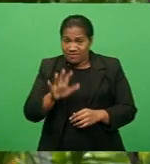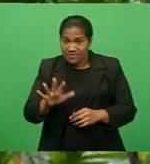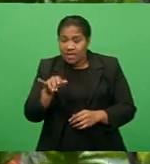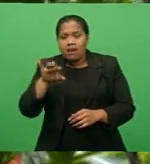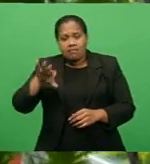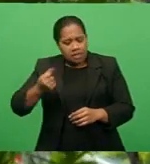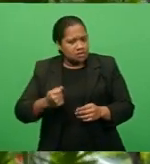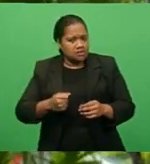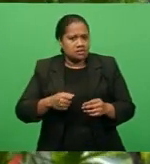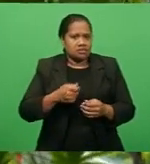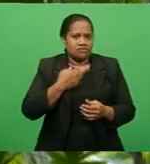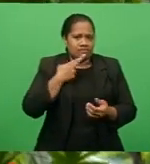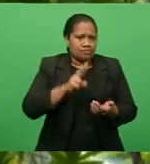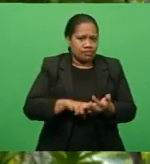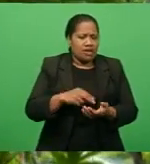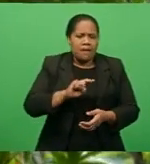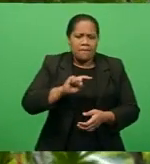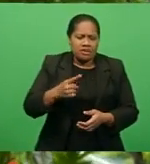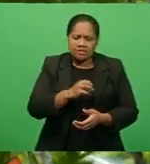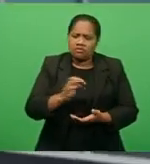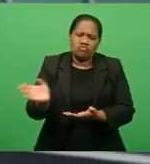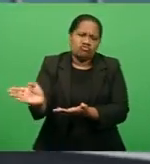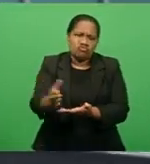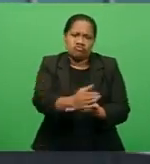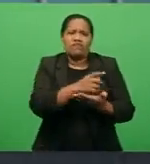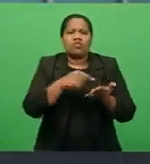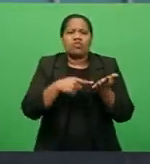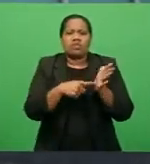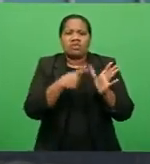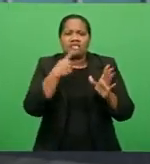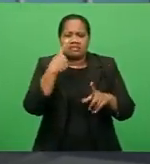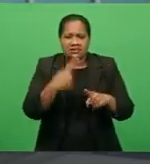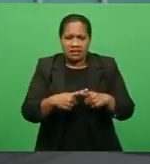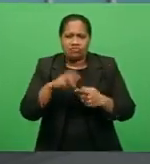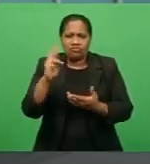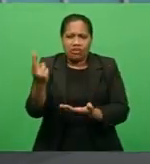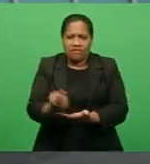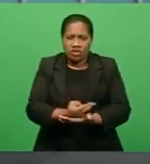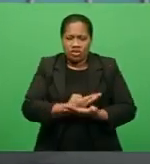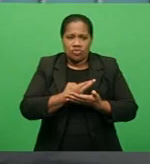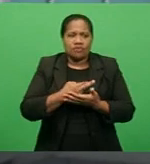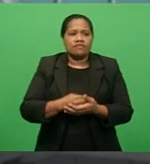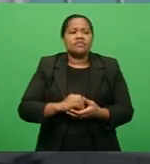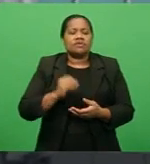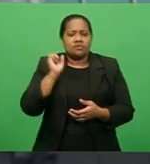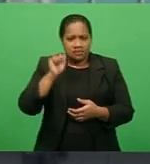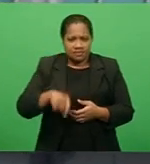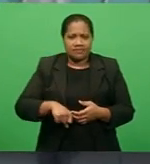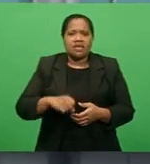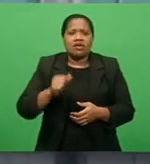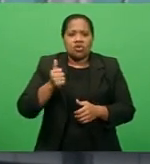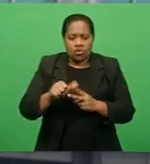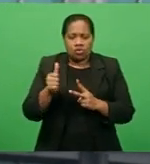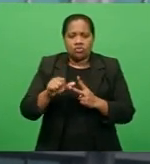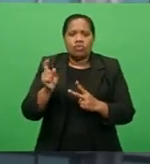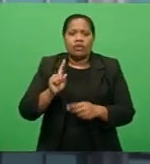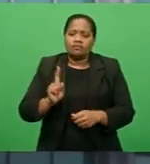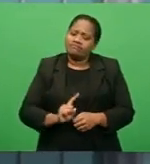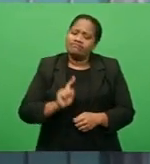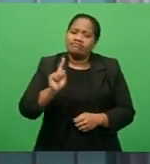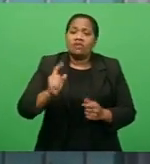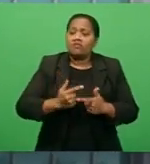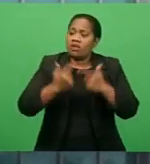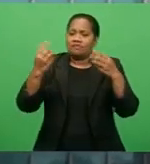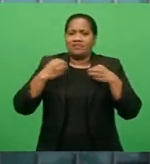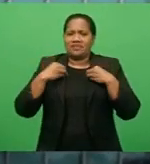it might not lead to the collection of tax revenue. The FRCS says they're also approaching large businesses that may have